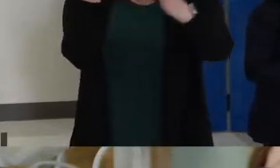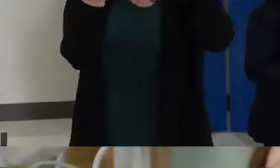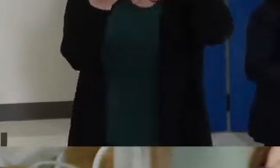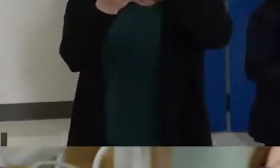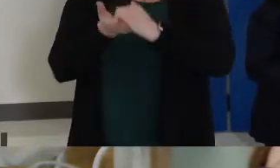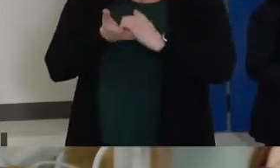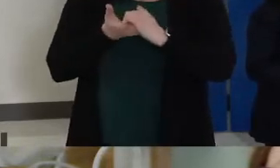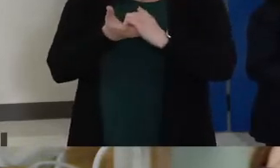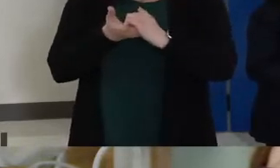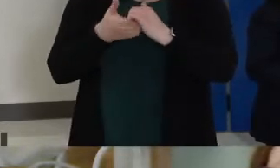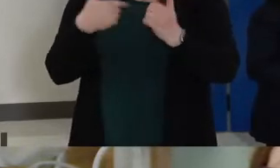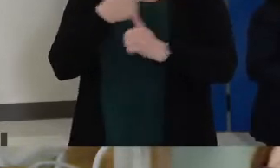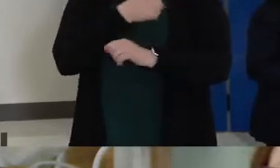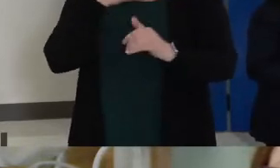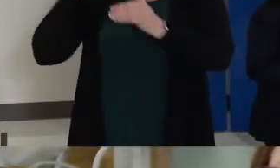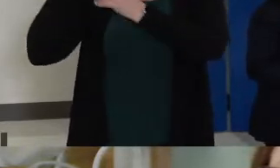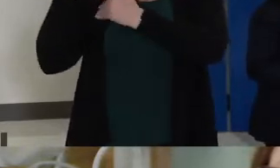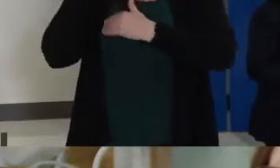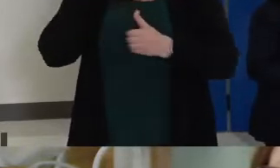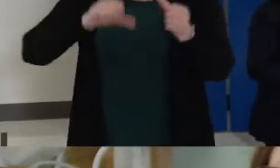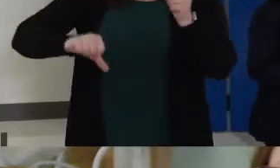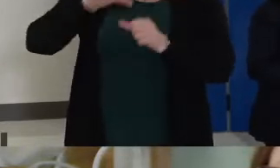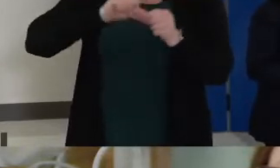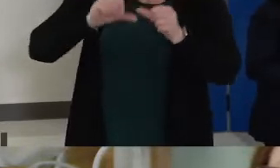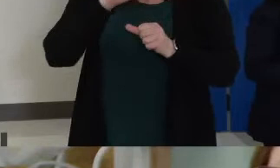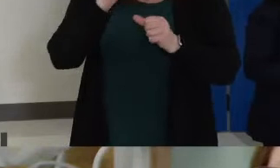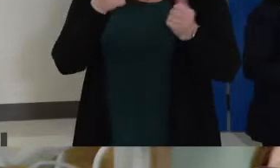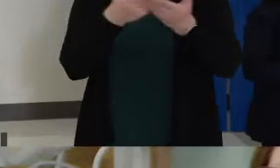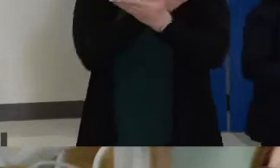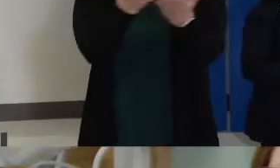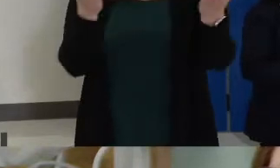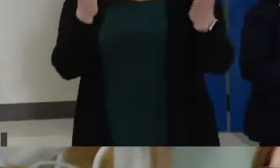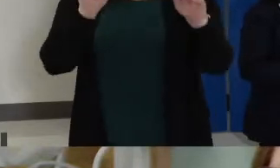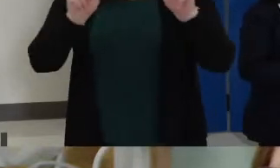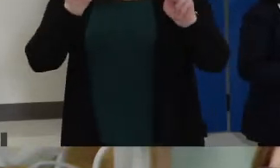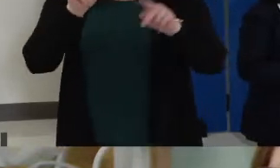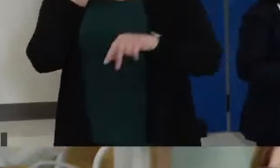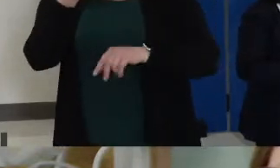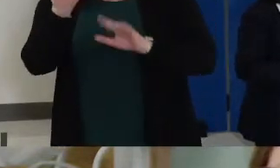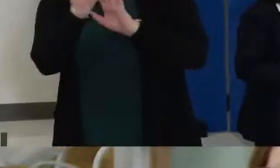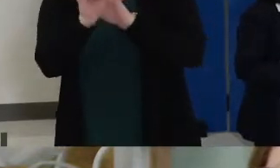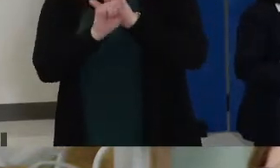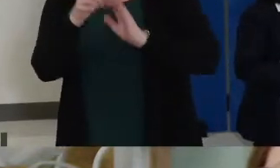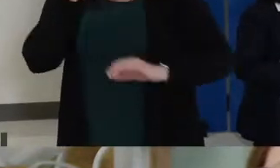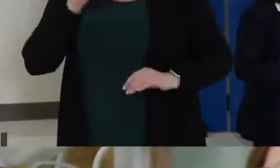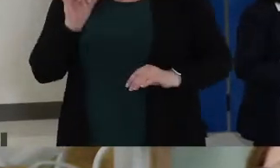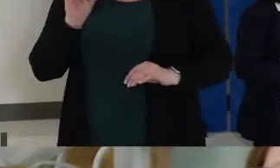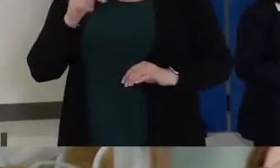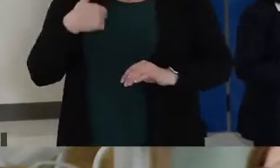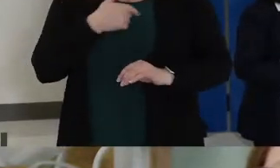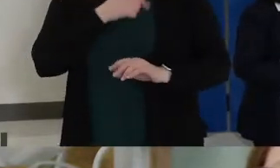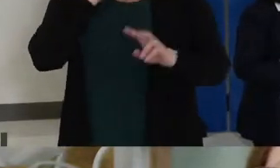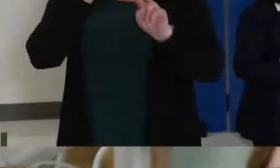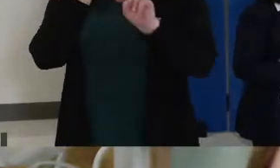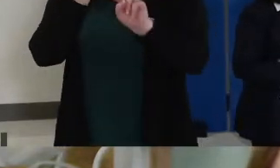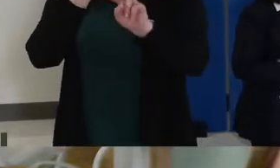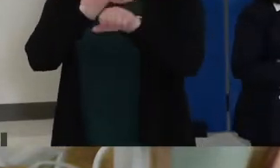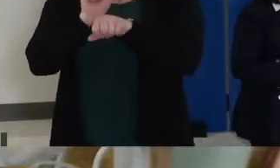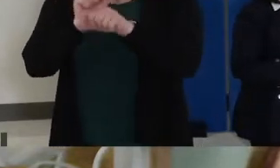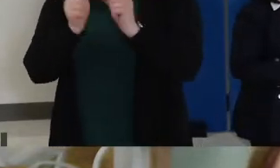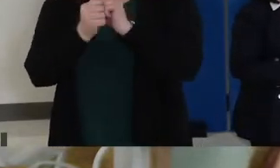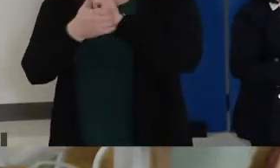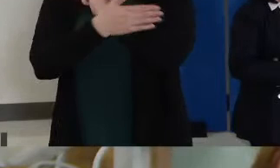more accountable to one another, ultimately to be more accountable to you, the people of this state. And so we look forward to working with the